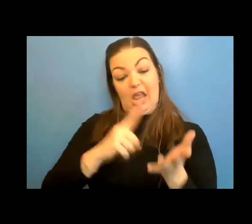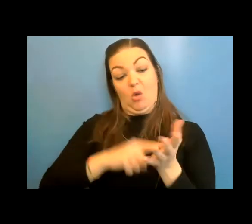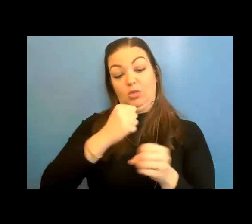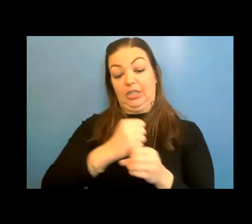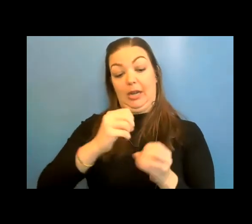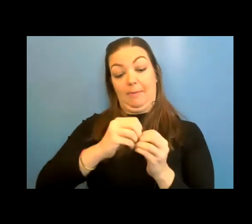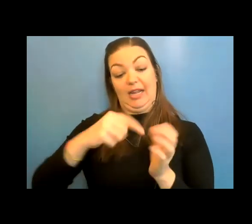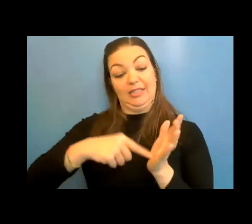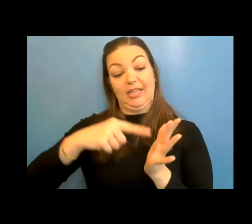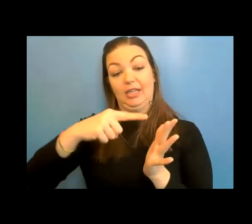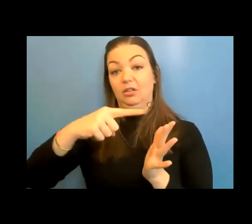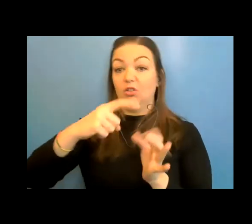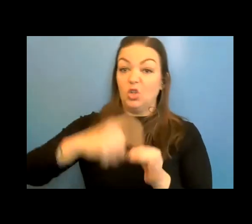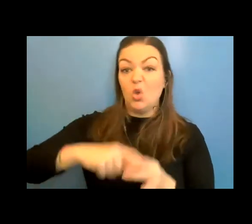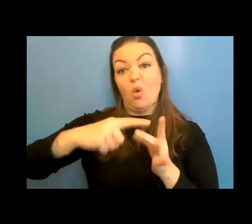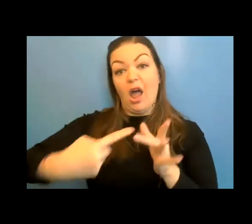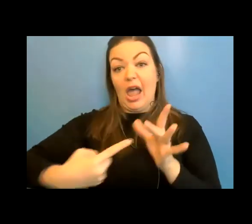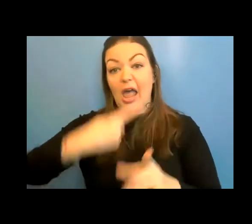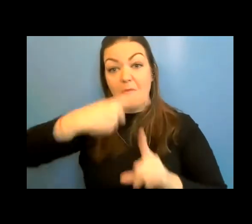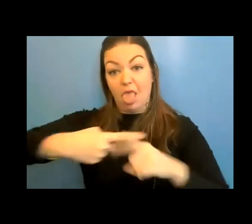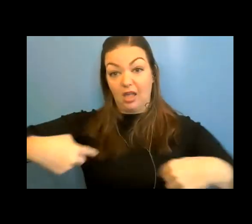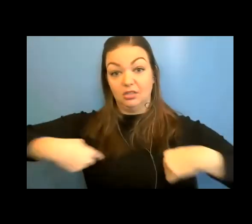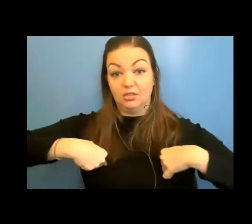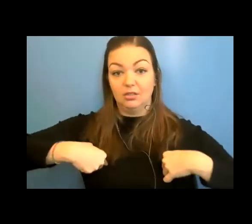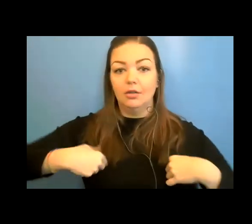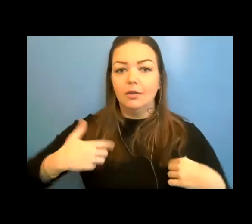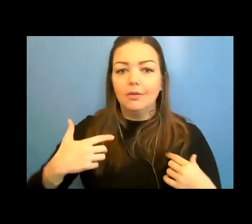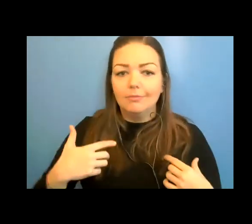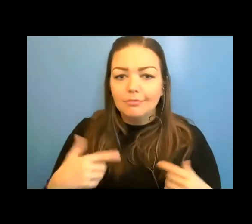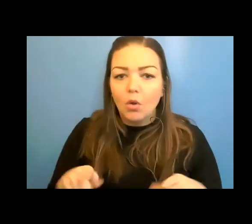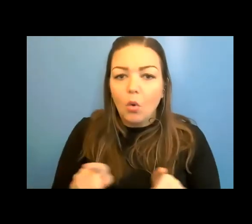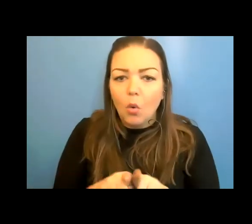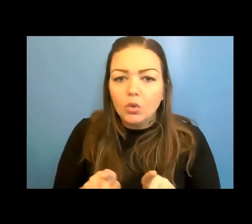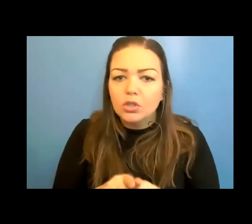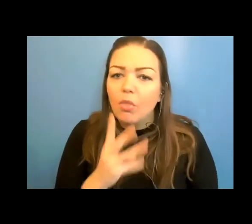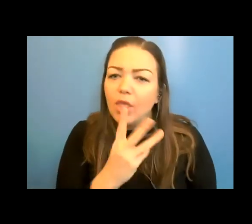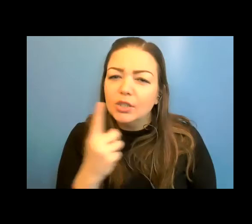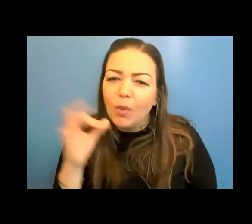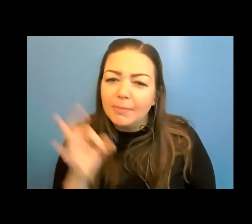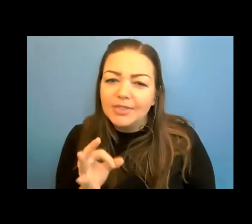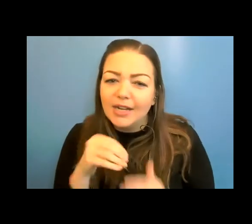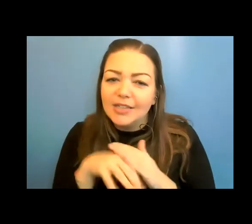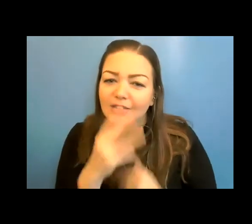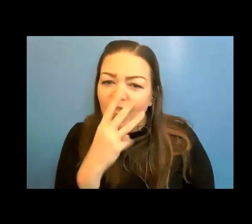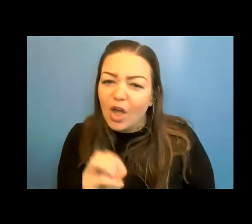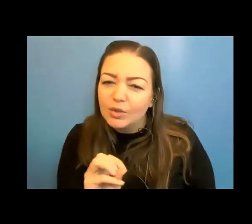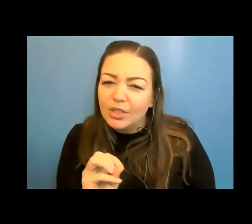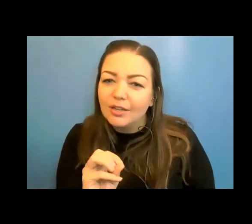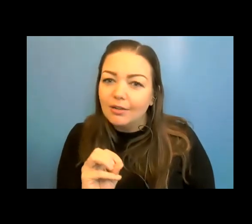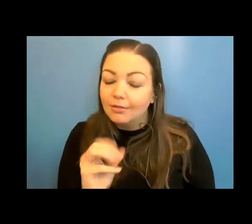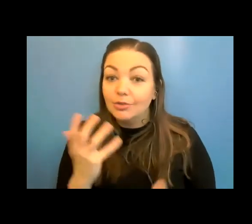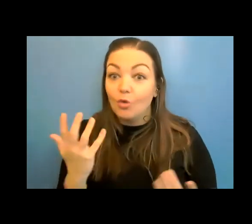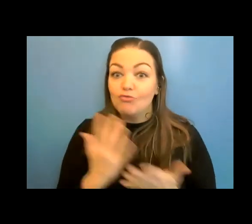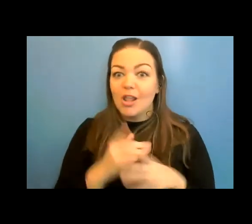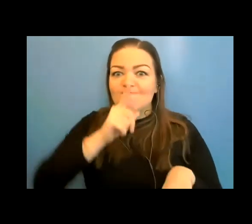under 30. The board includes such amazing people. I'm so stoked to be having the chance to work with everyone. There's people interested